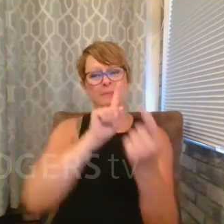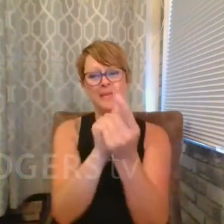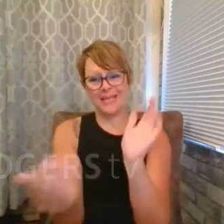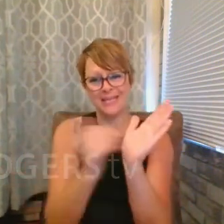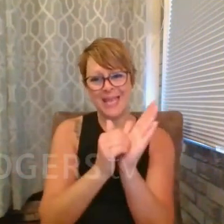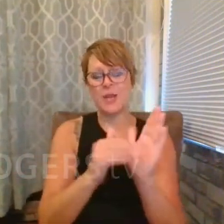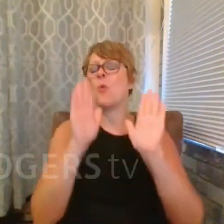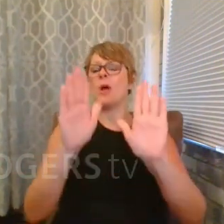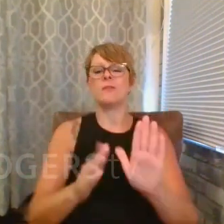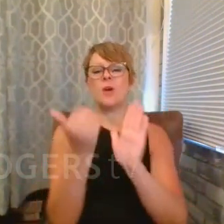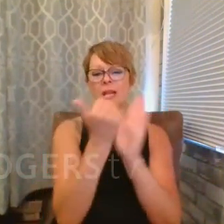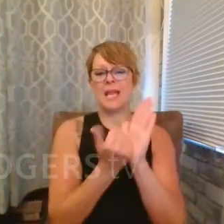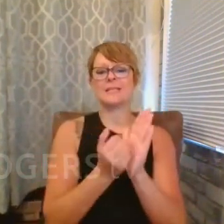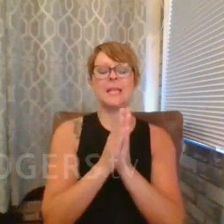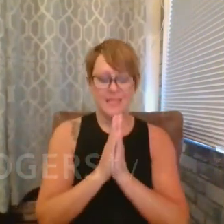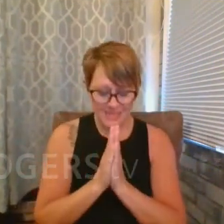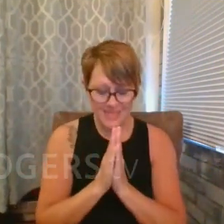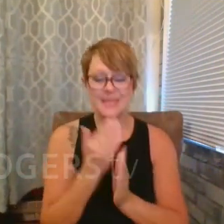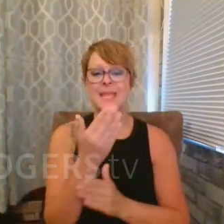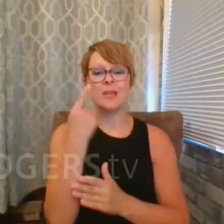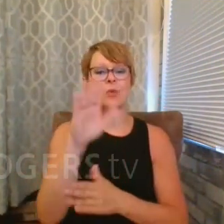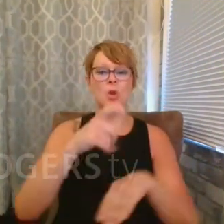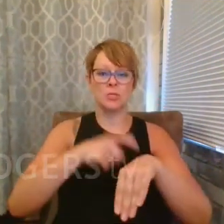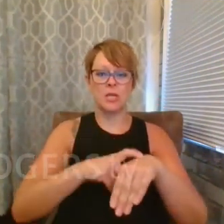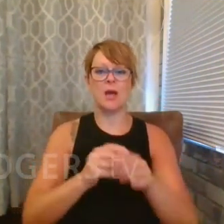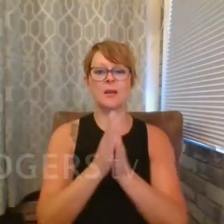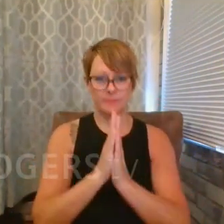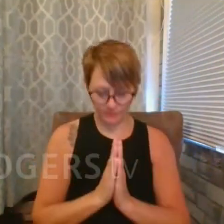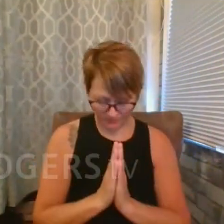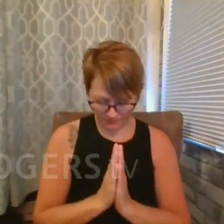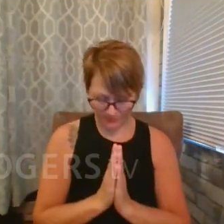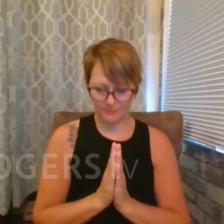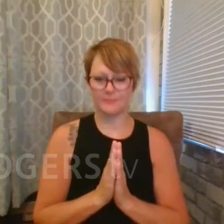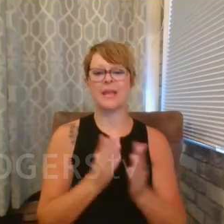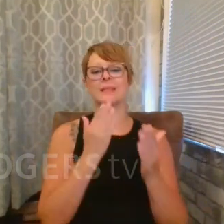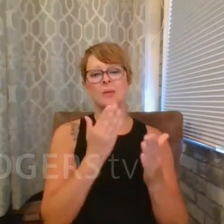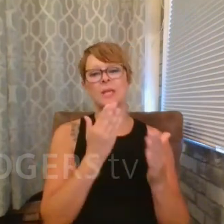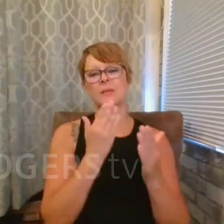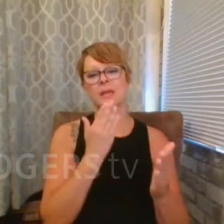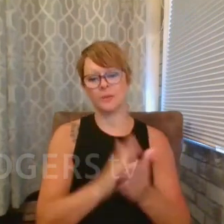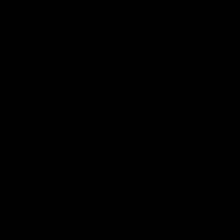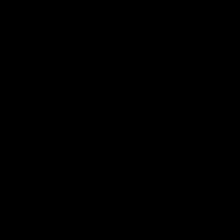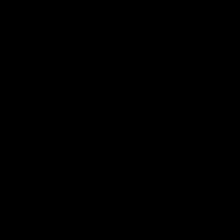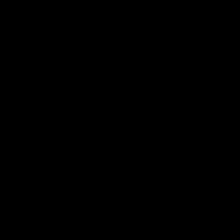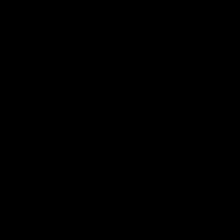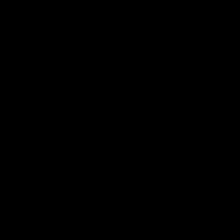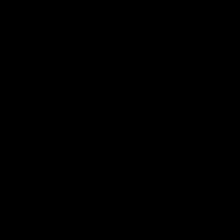Thank you for your time. Thank you. Shukriya. Merci beaucoup. Thank you. Thank you.